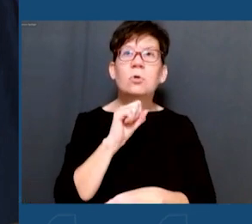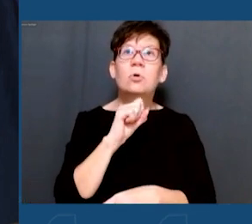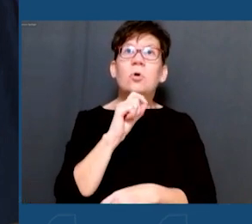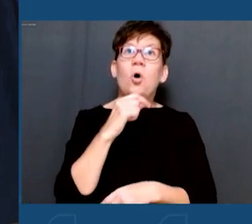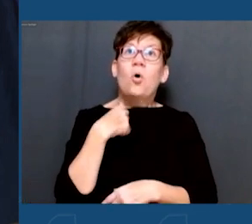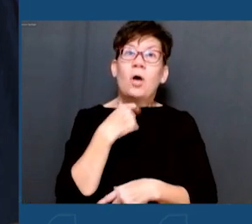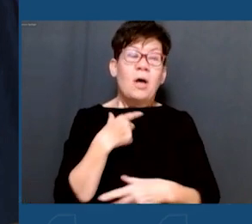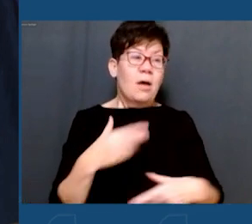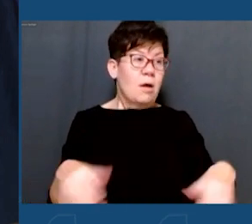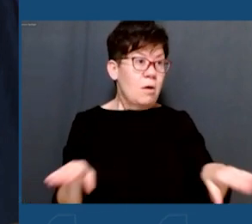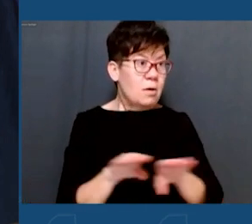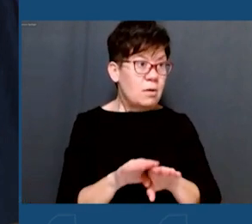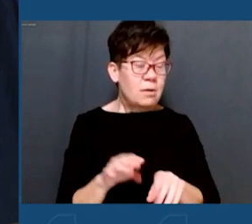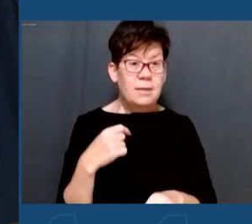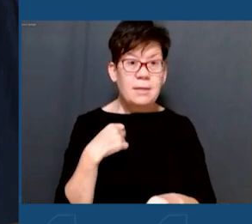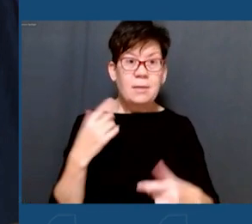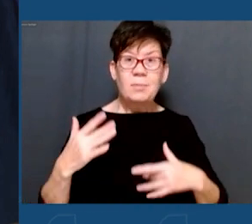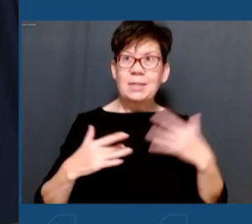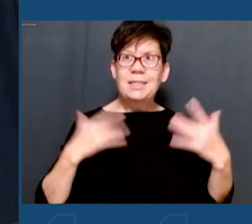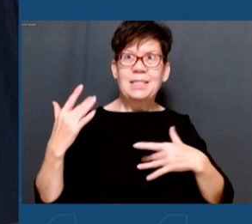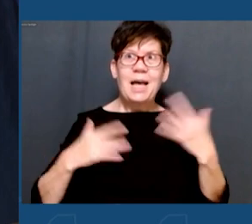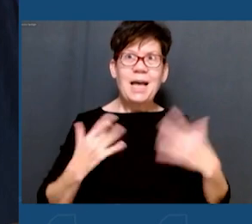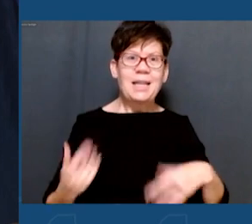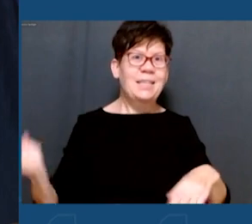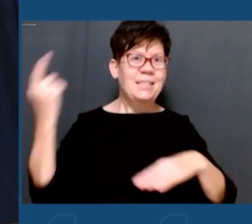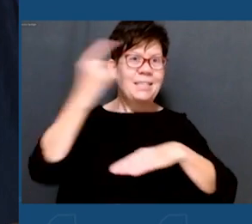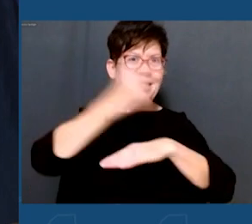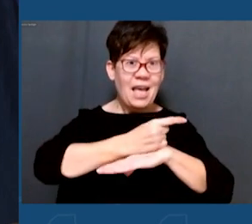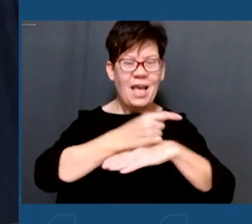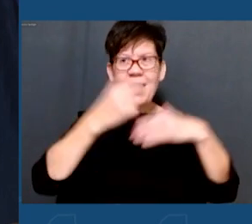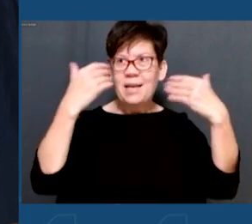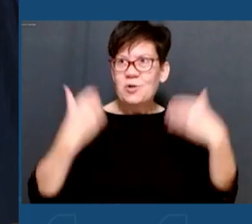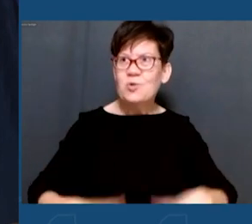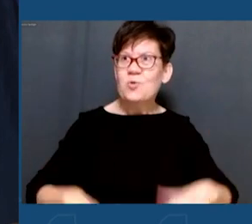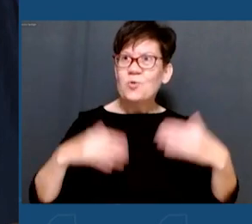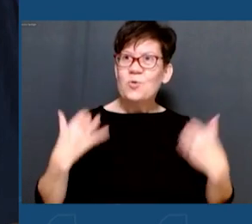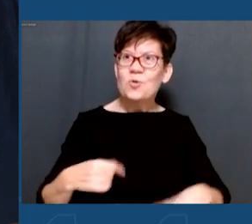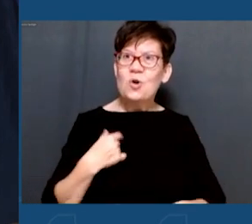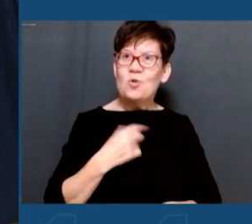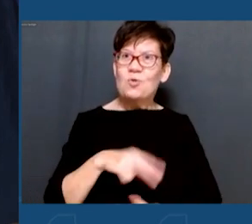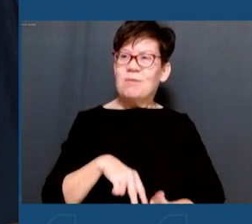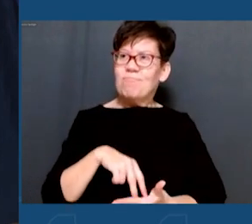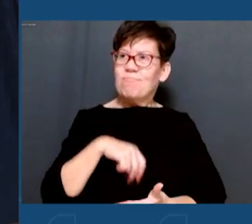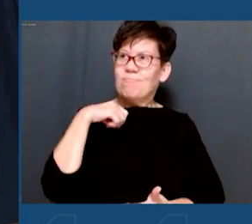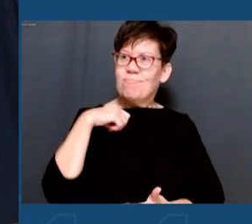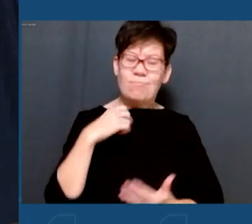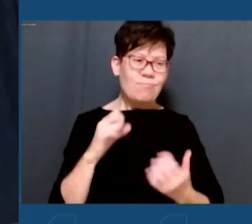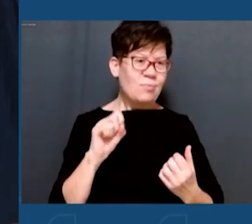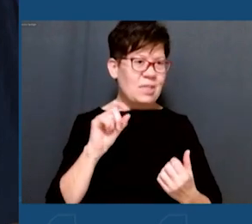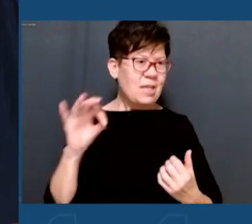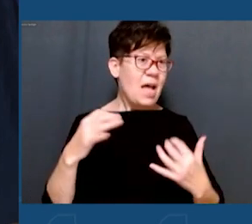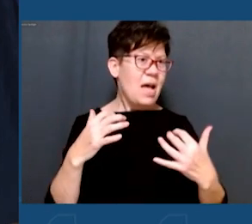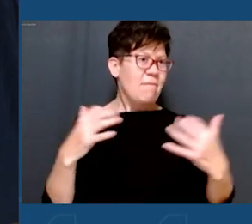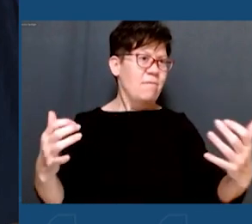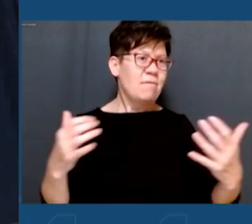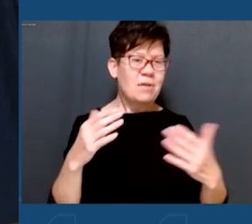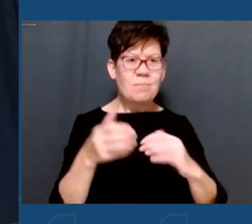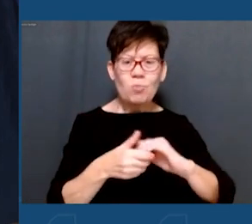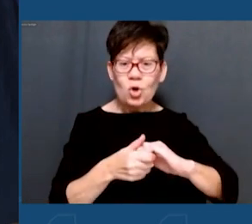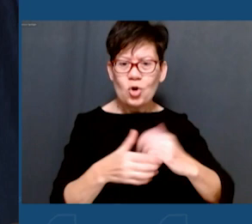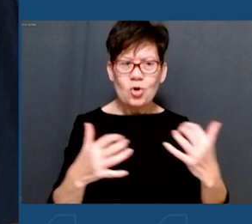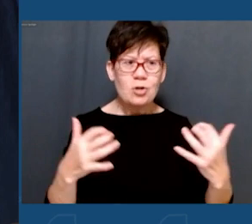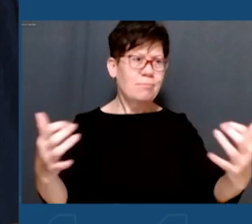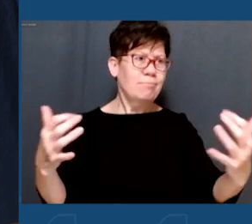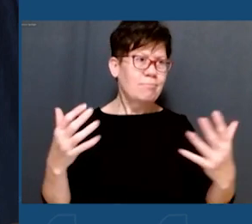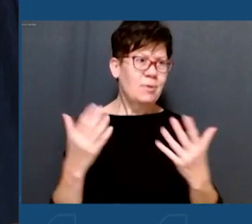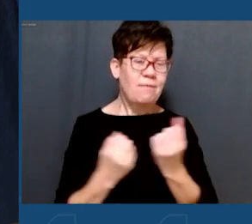exciting day for the aquarium. We are so proud to be able to stand here with our staff, with our partners, with our funders, and talk about what we're